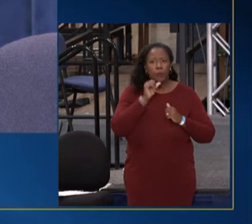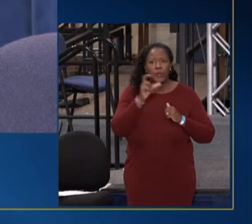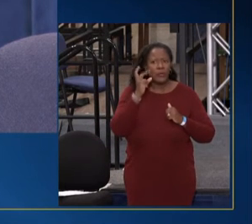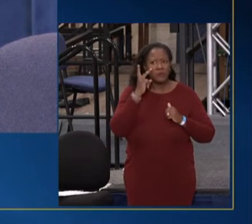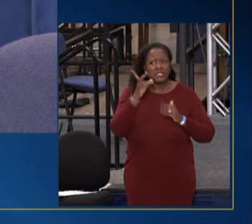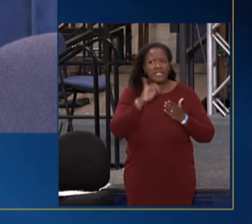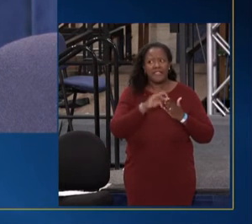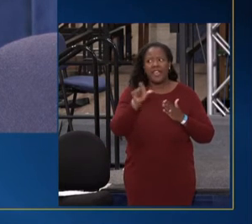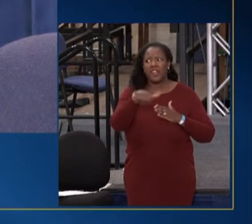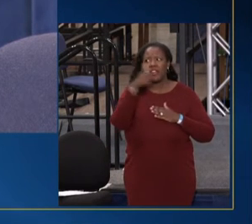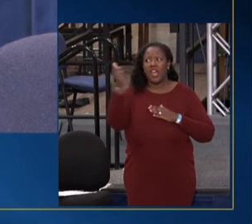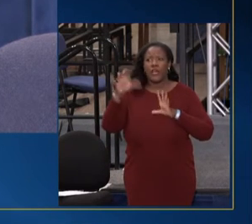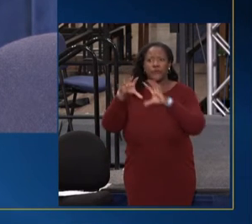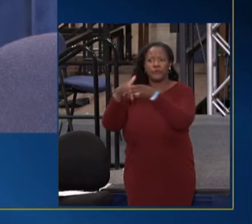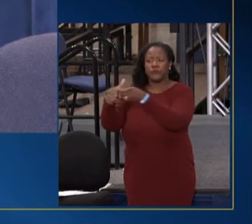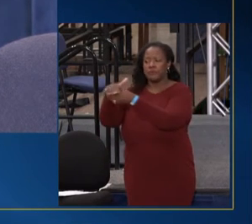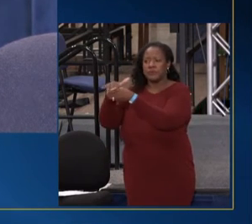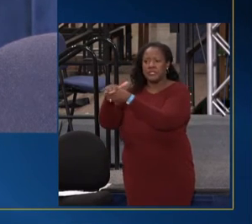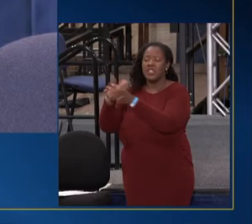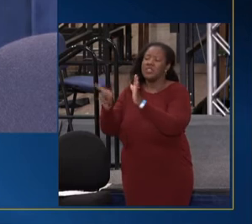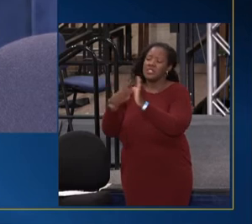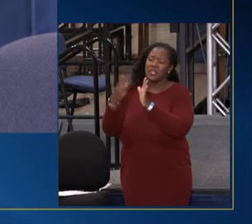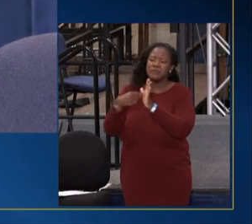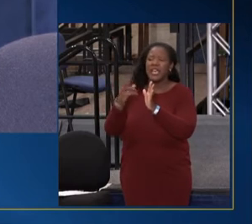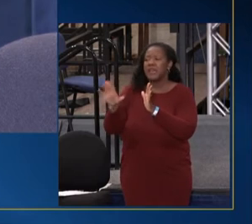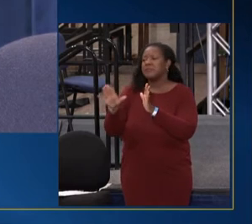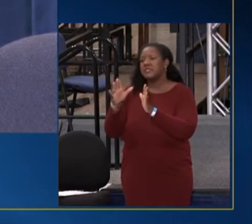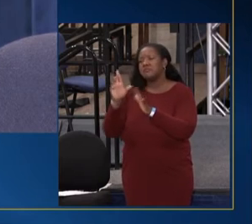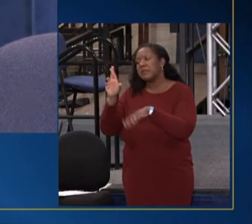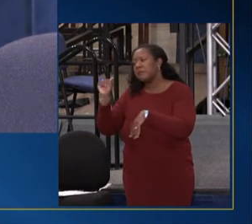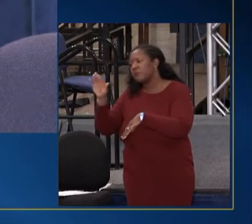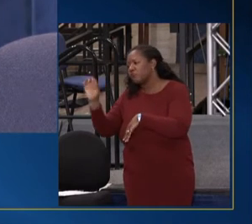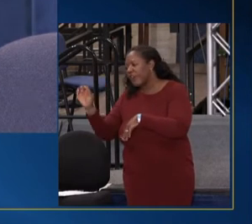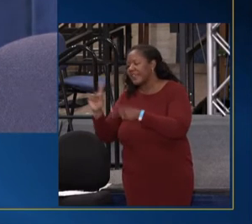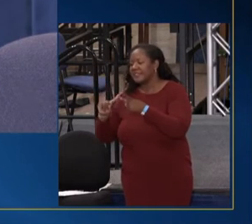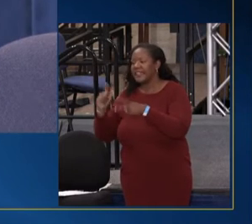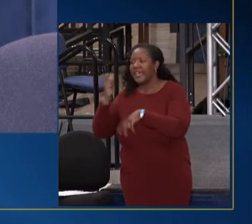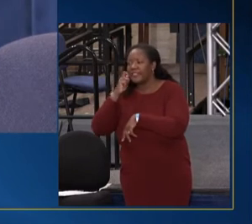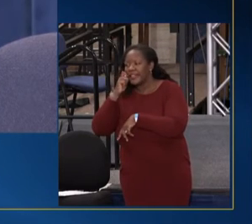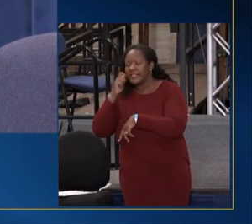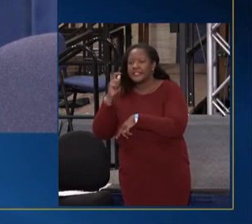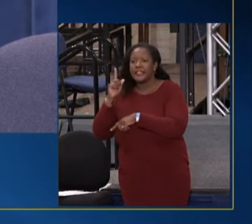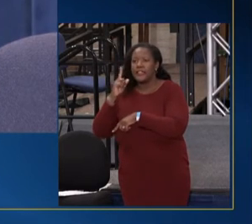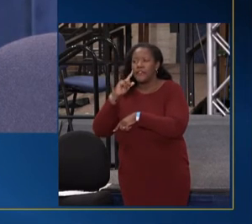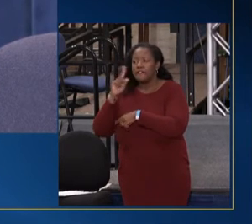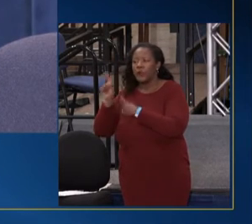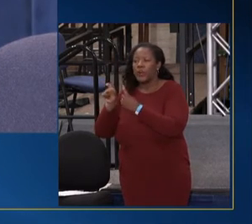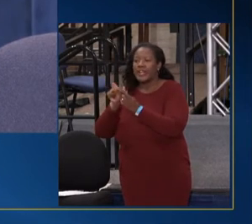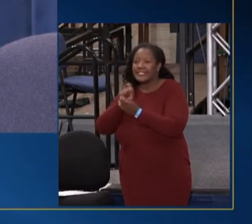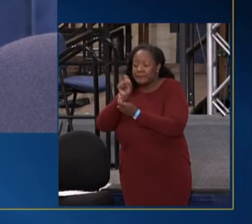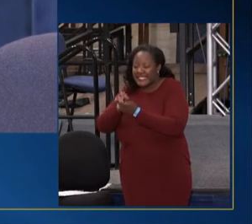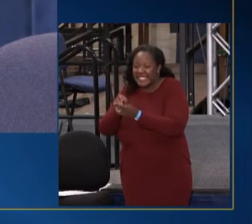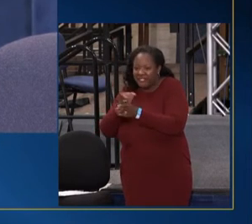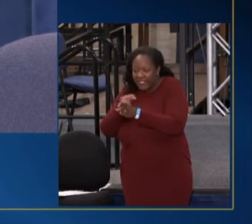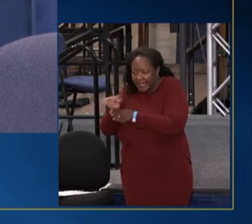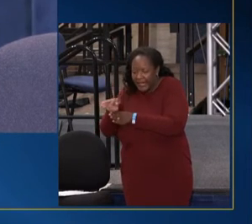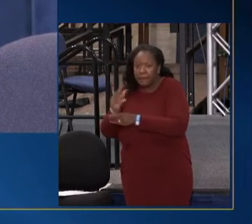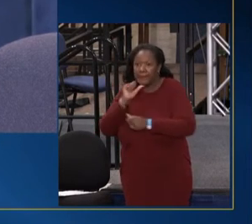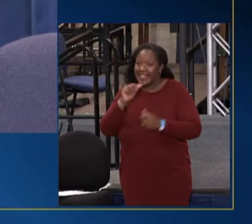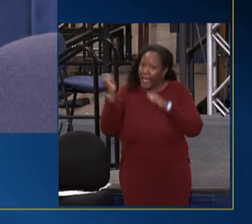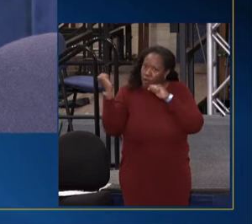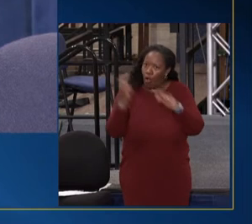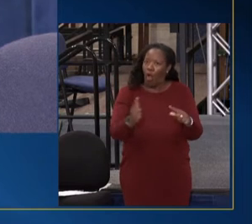demographics. Other demographics sometimes have higher rates based on race or ethnicity for a particular illicit substance, but not all